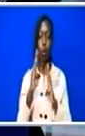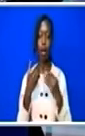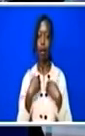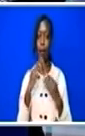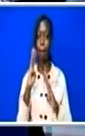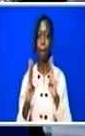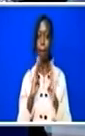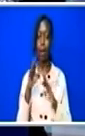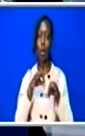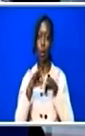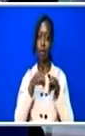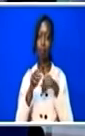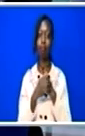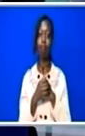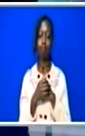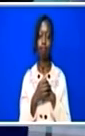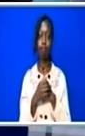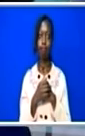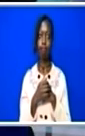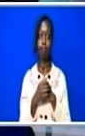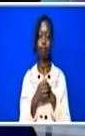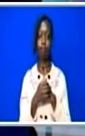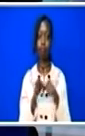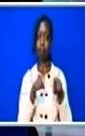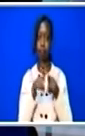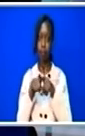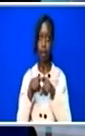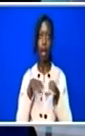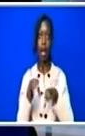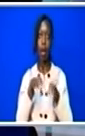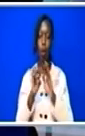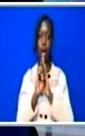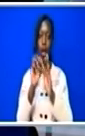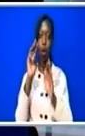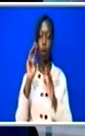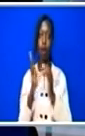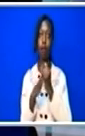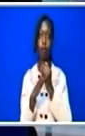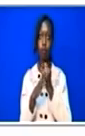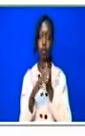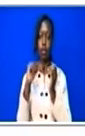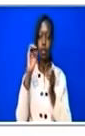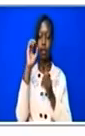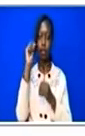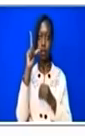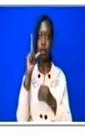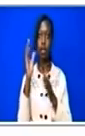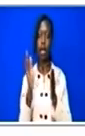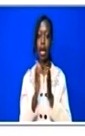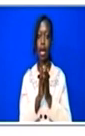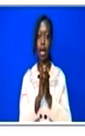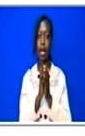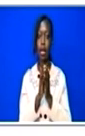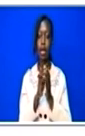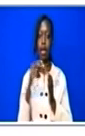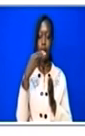biological explanation. Good. Right. Then animals such as whales, such as seal, hippopotamus have a